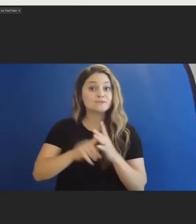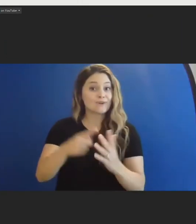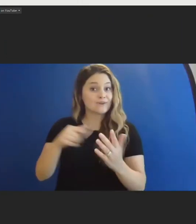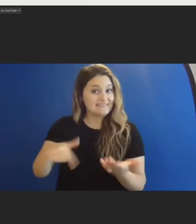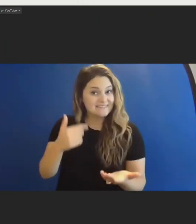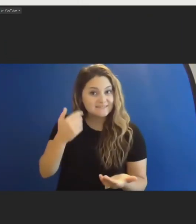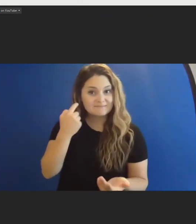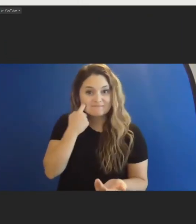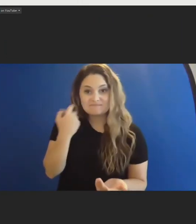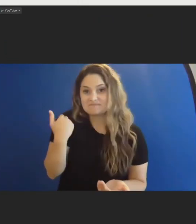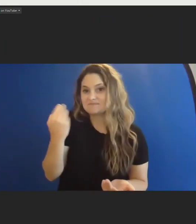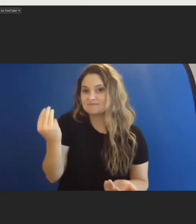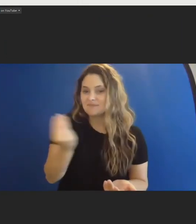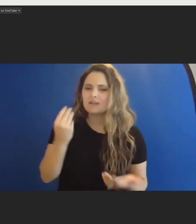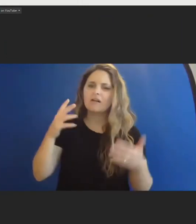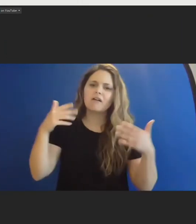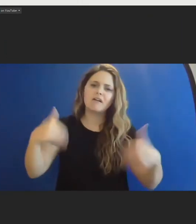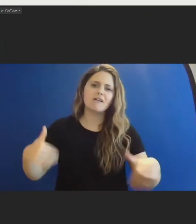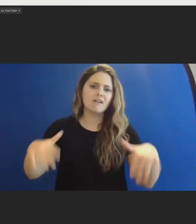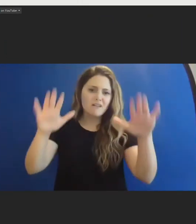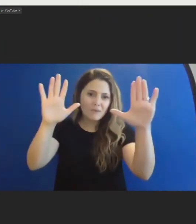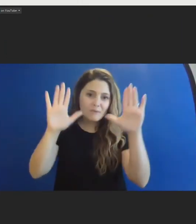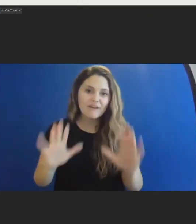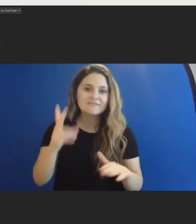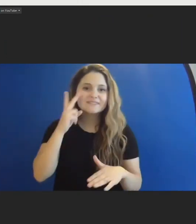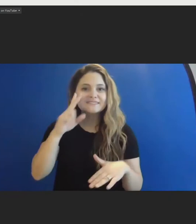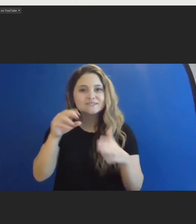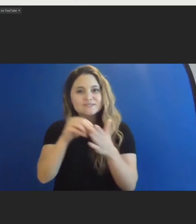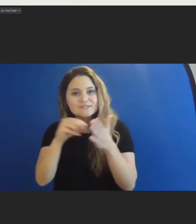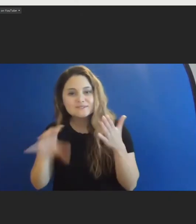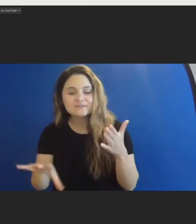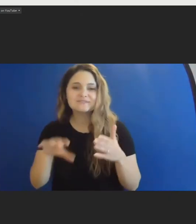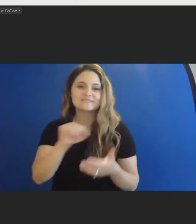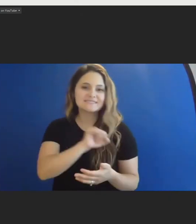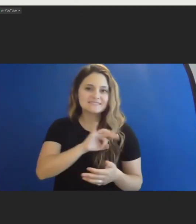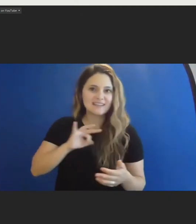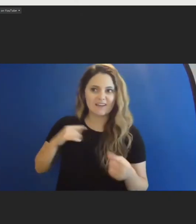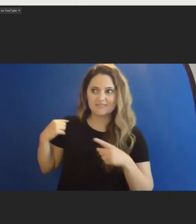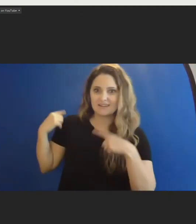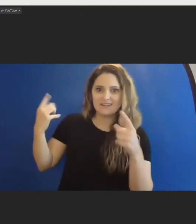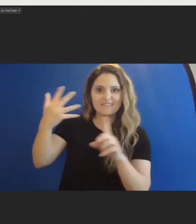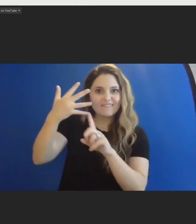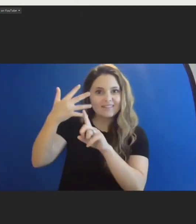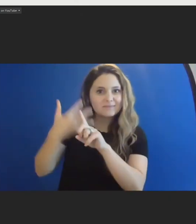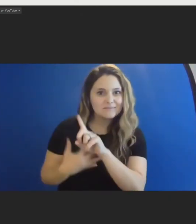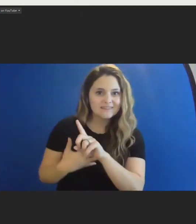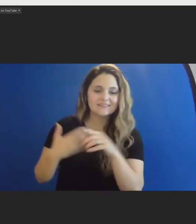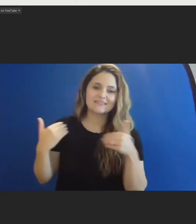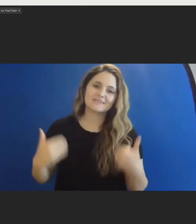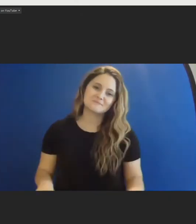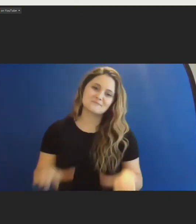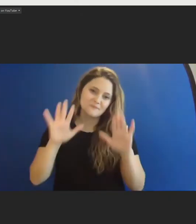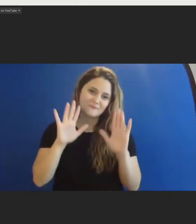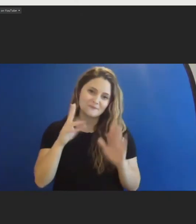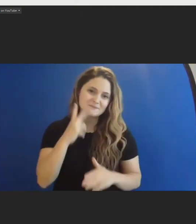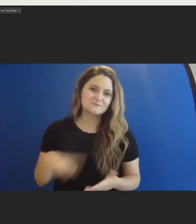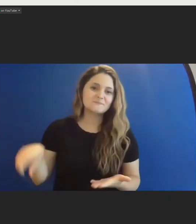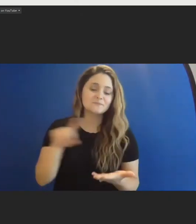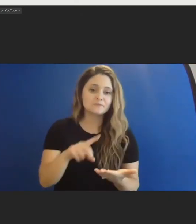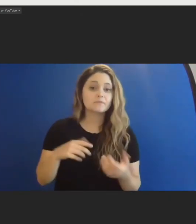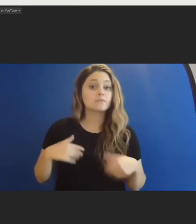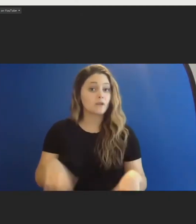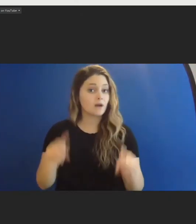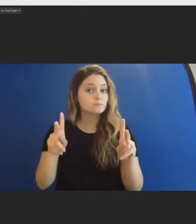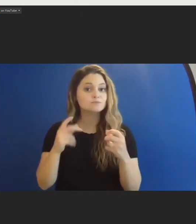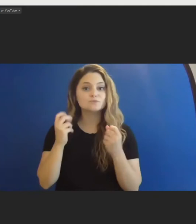and it was so wonderful to see our students and staff after 5 long months. I had the opportunity to visit many of